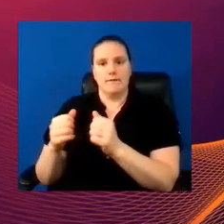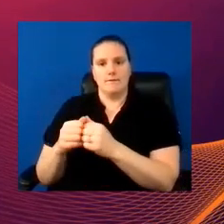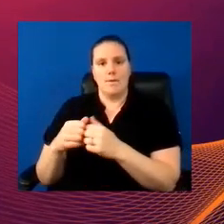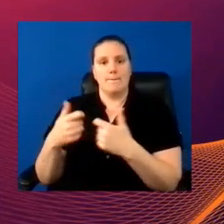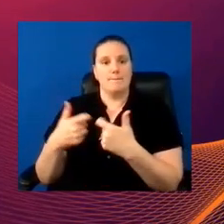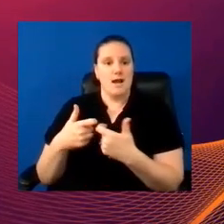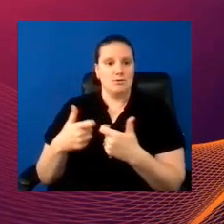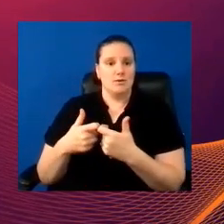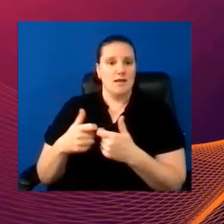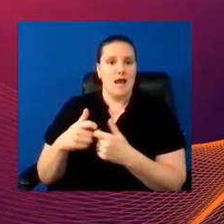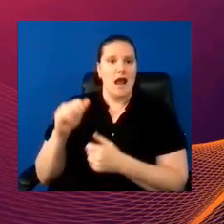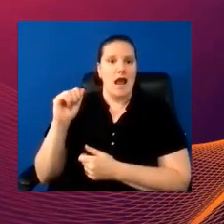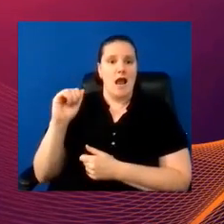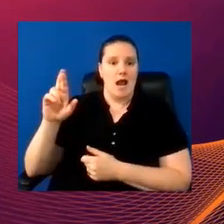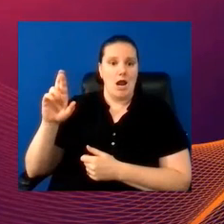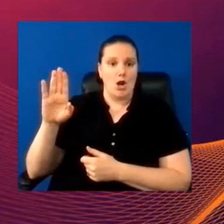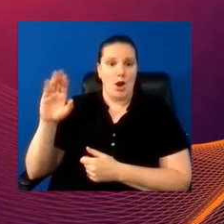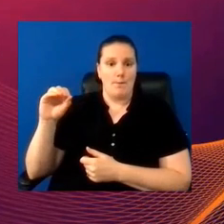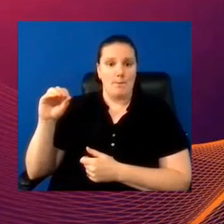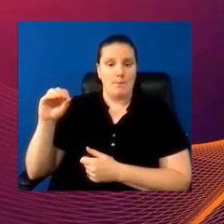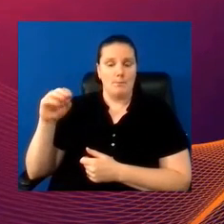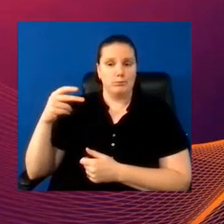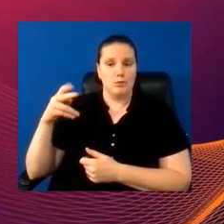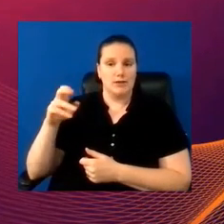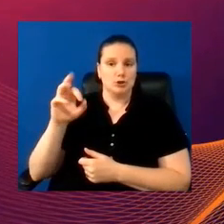battery and an air compressor.